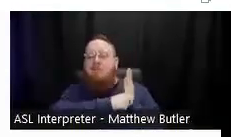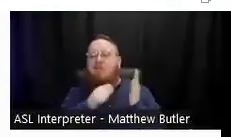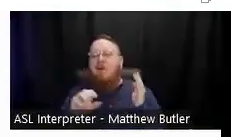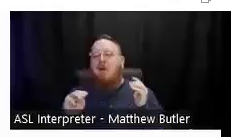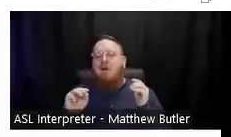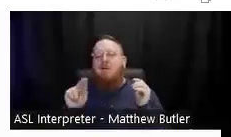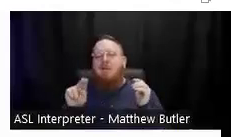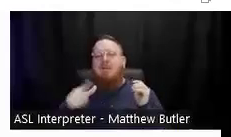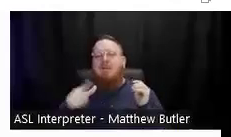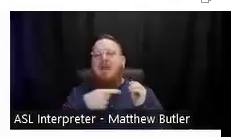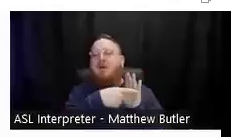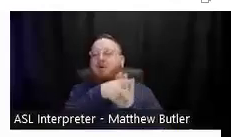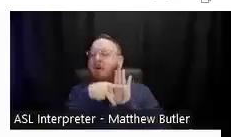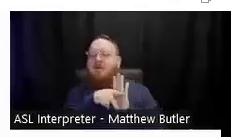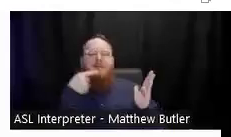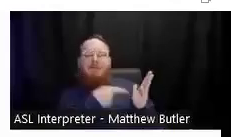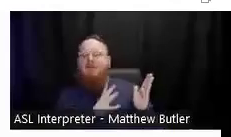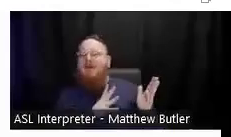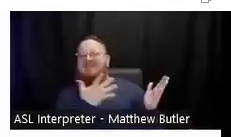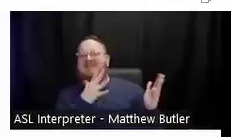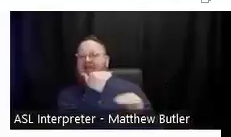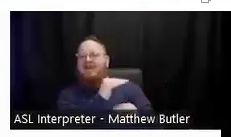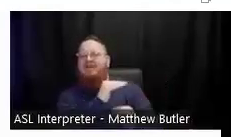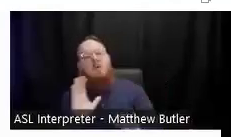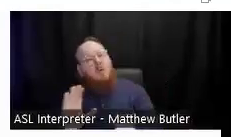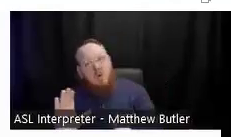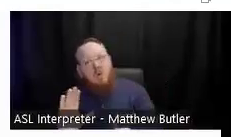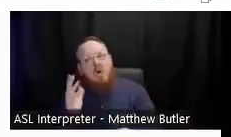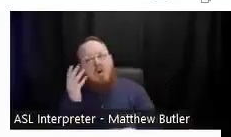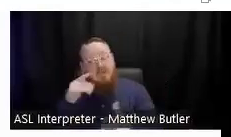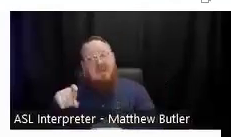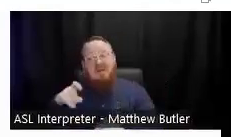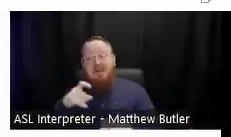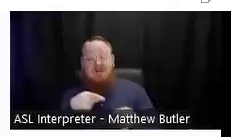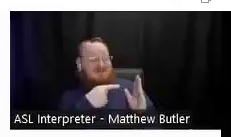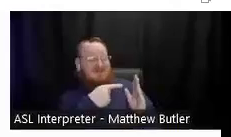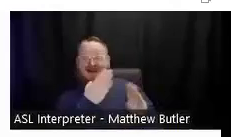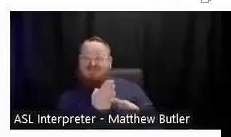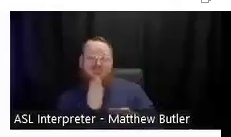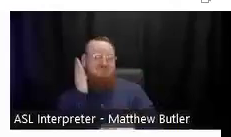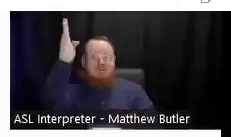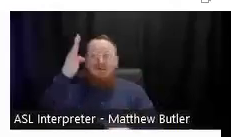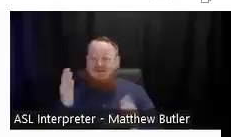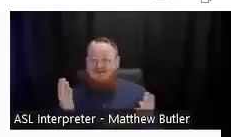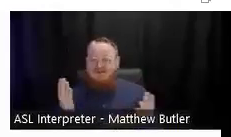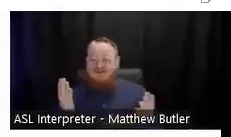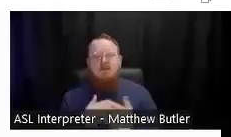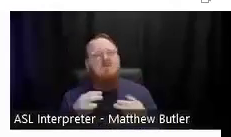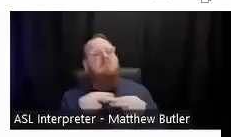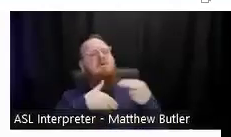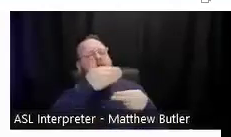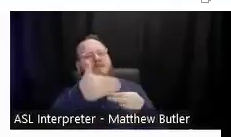may be needs that are much greater than those limited skills. Let's look at the next slide.